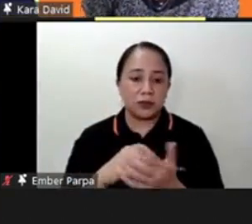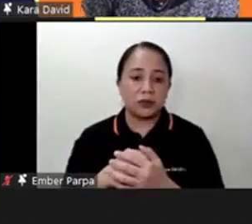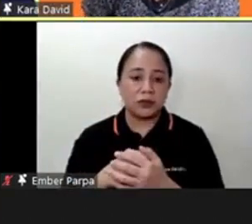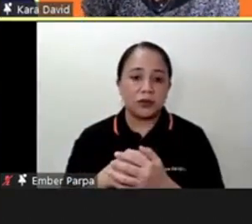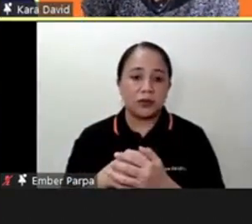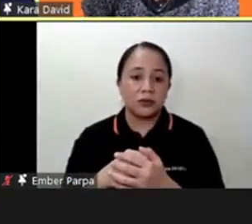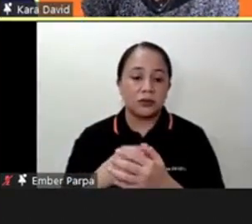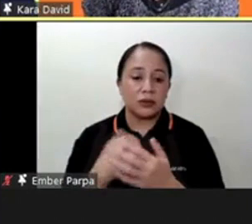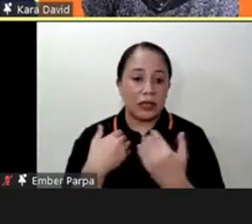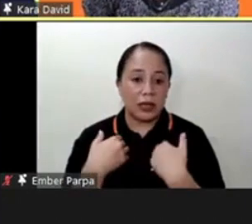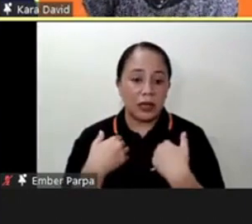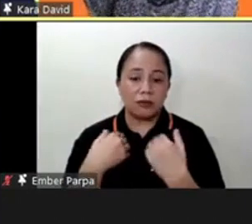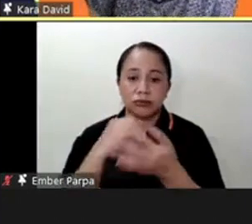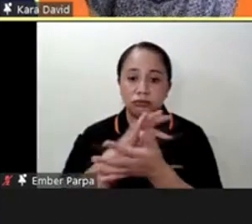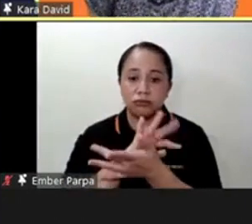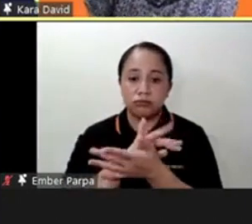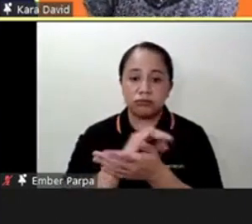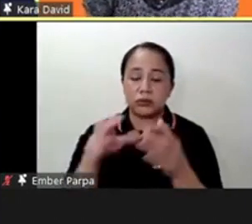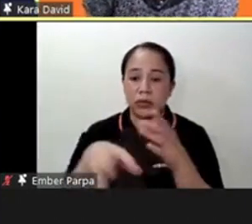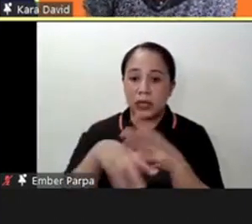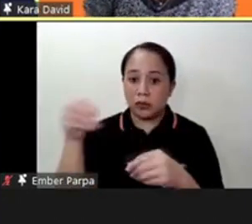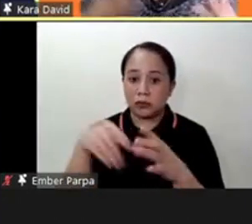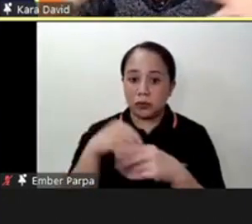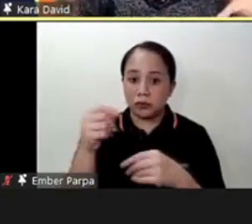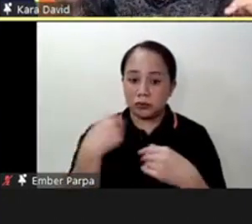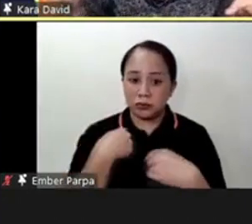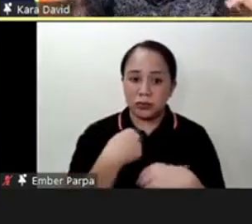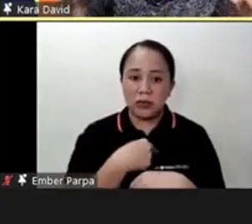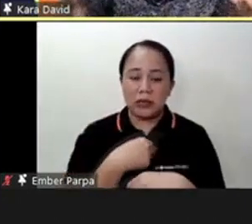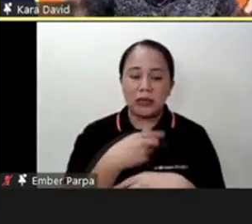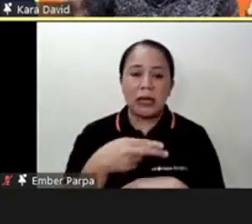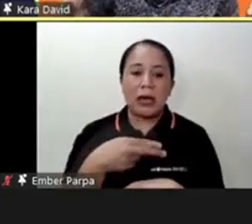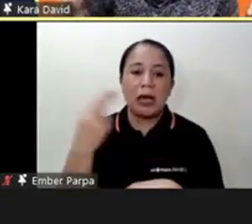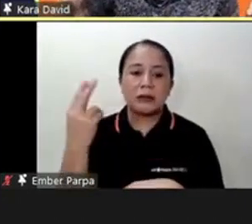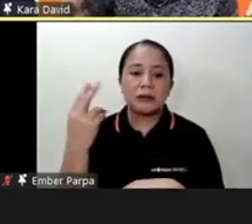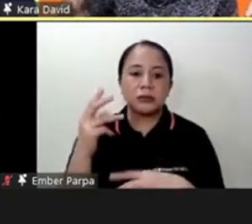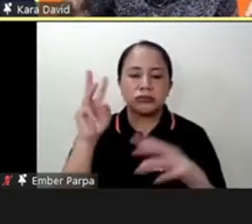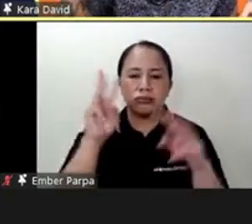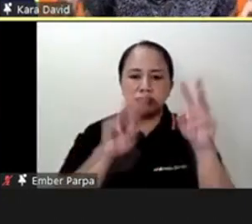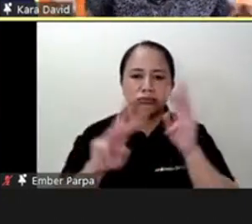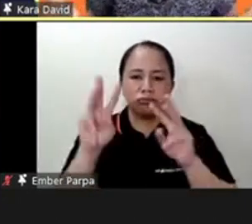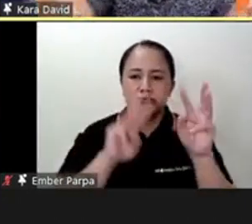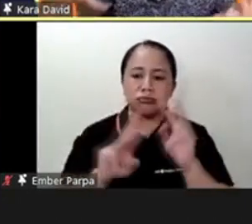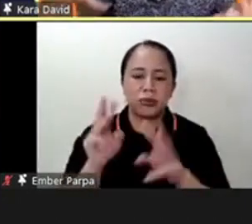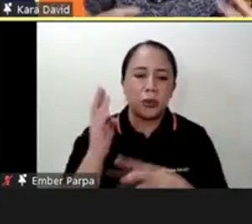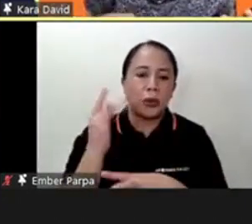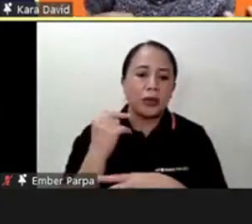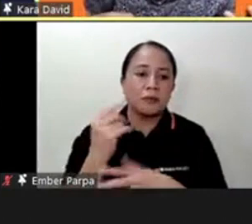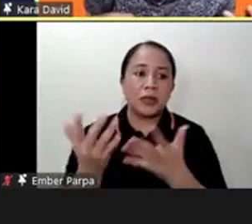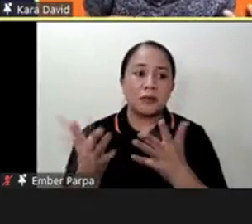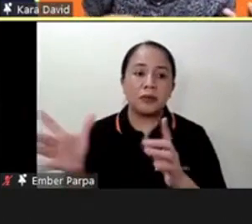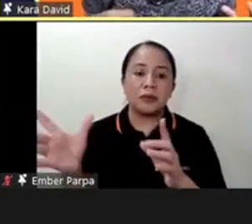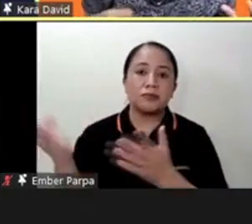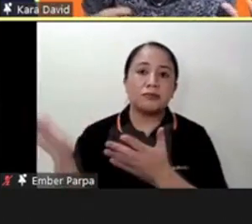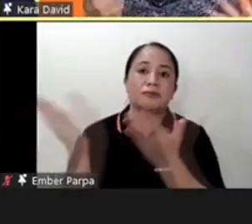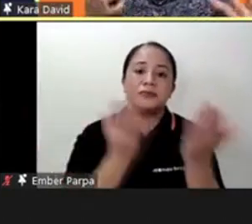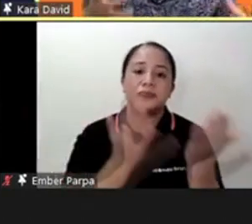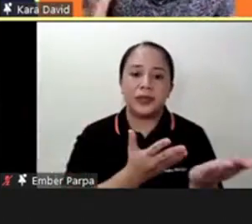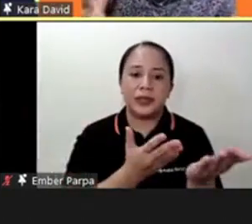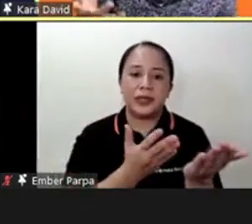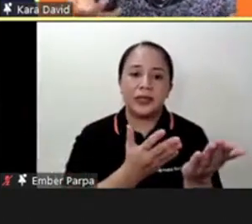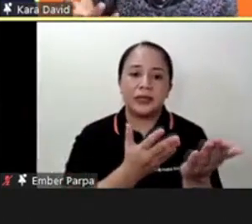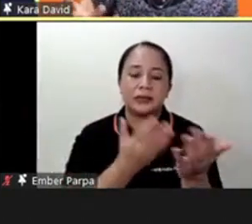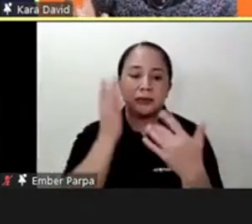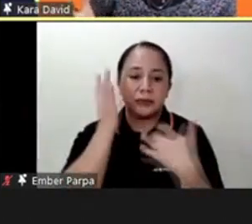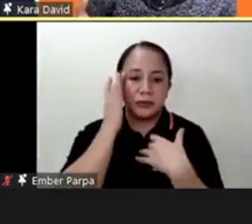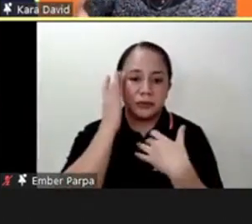nung kasagsagan ng pandemya, lumalabas talaga kami. So, ang taas-taas ng anxiety level namin that we might bring back the